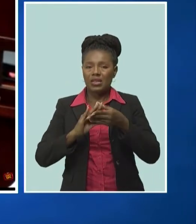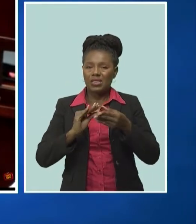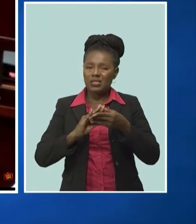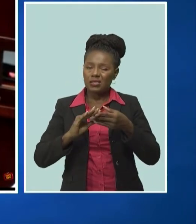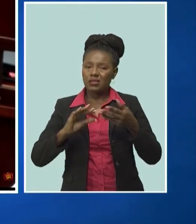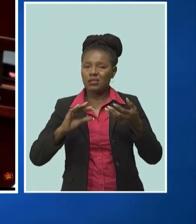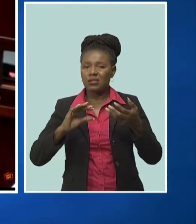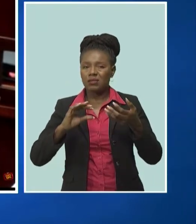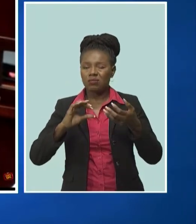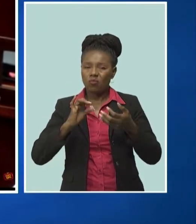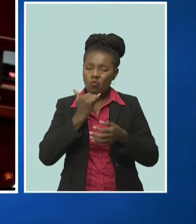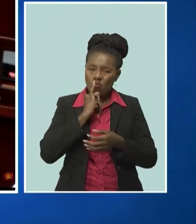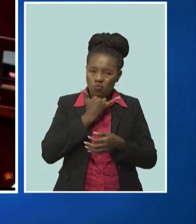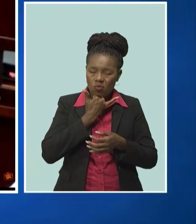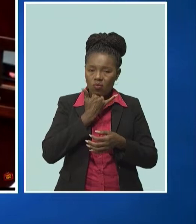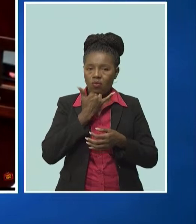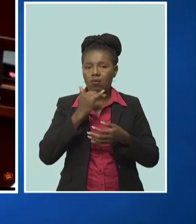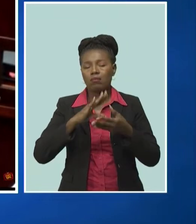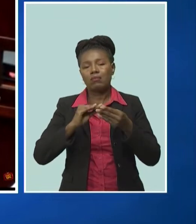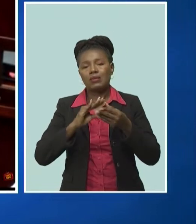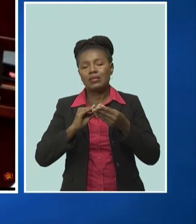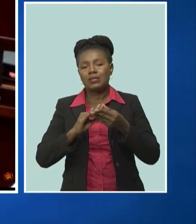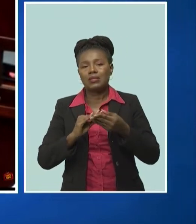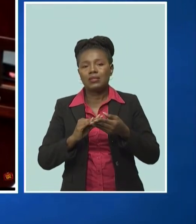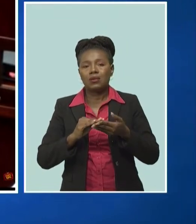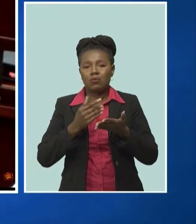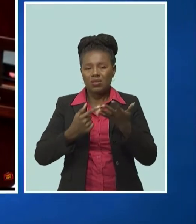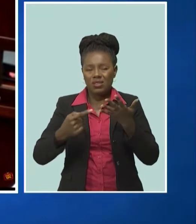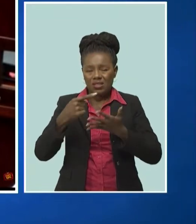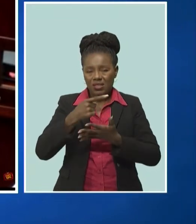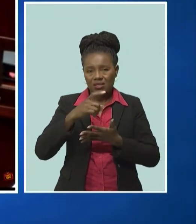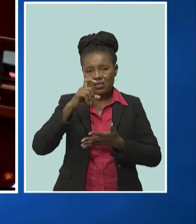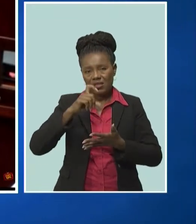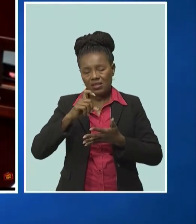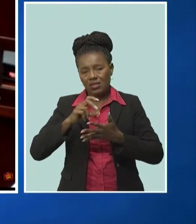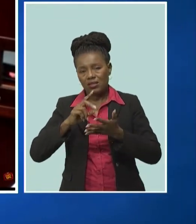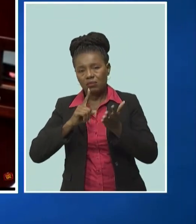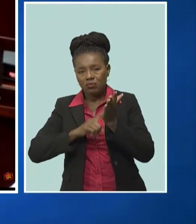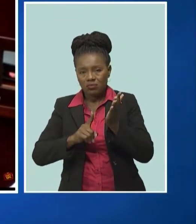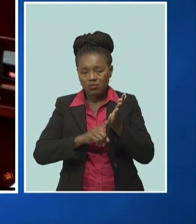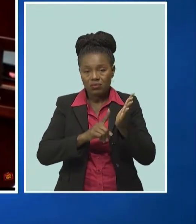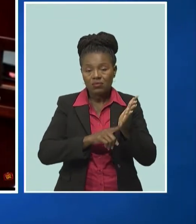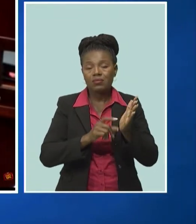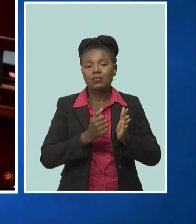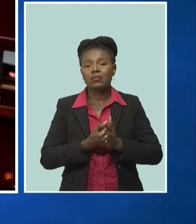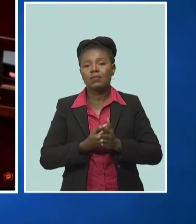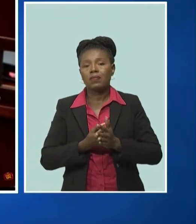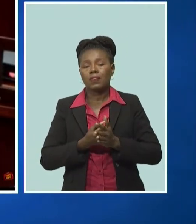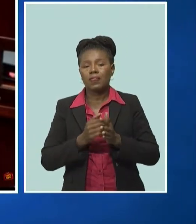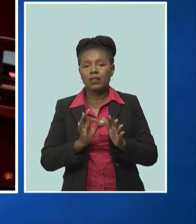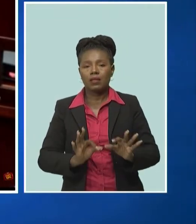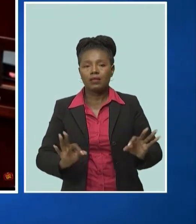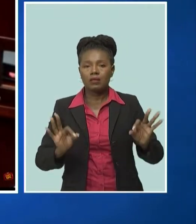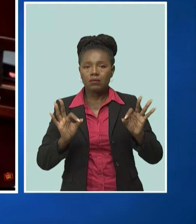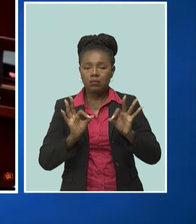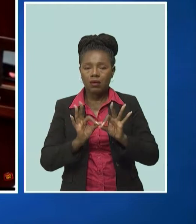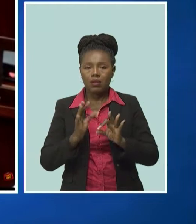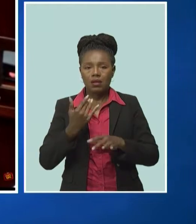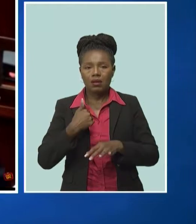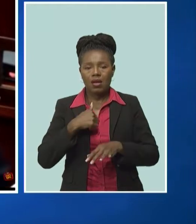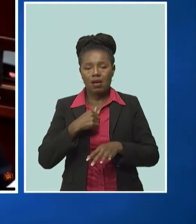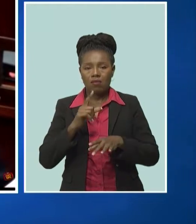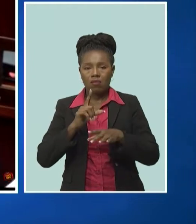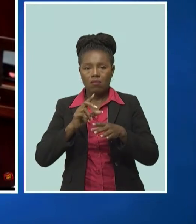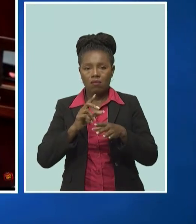of the deficiencies in our form of governance, as you alluded to, was the fact that we do not have some form of local